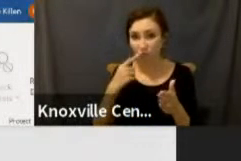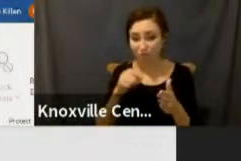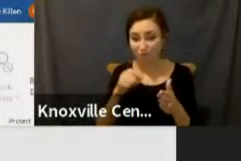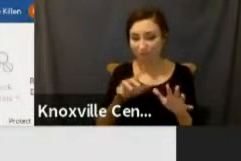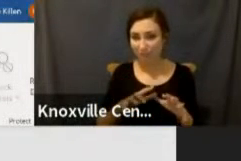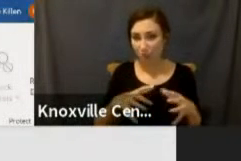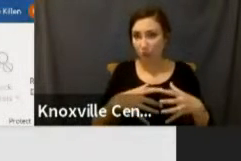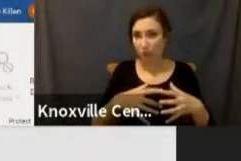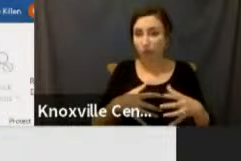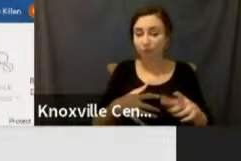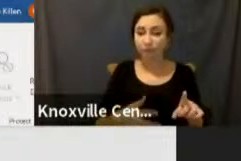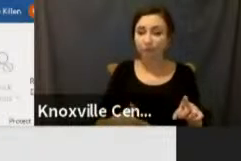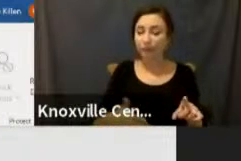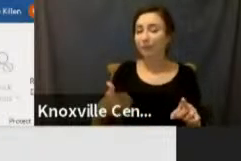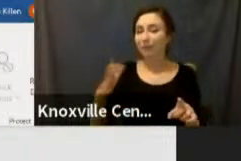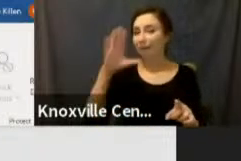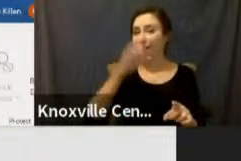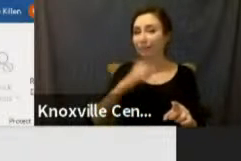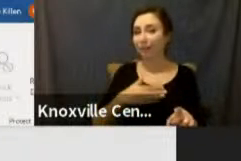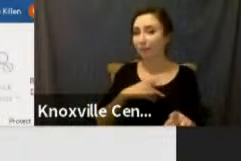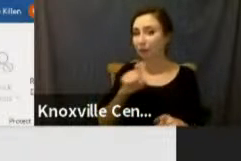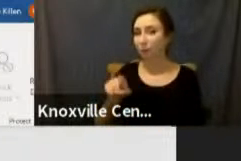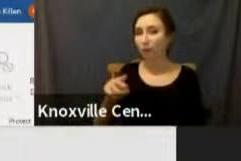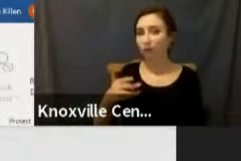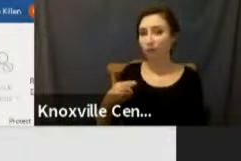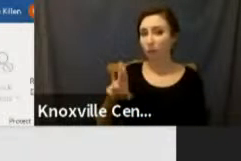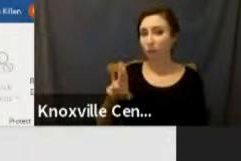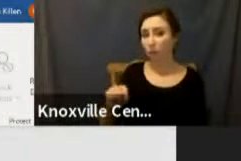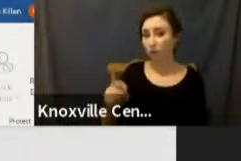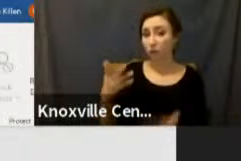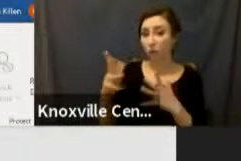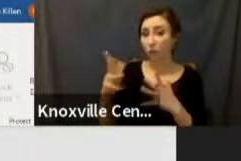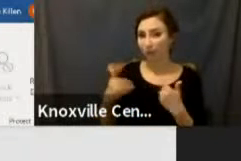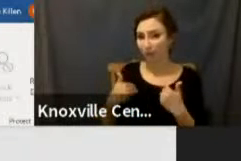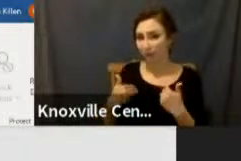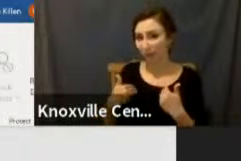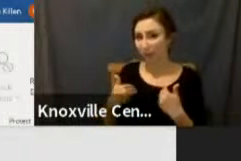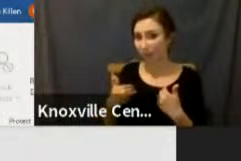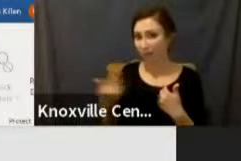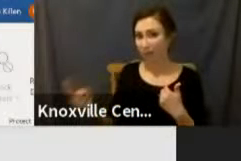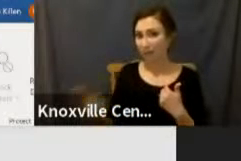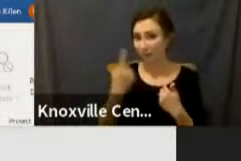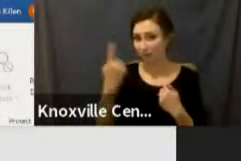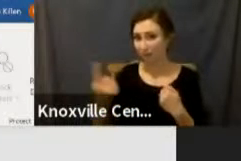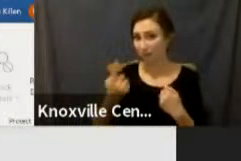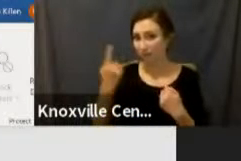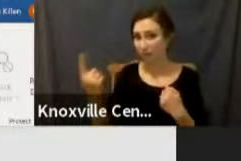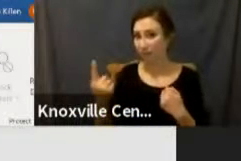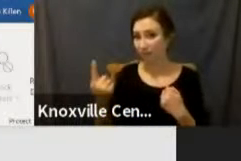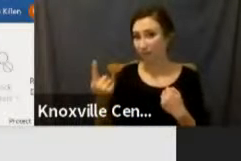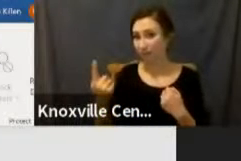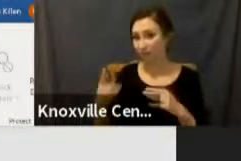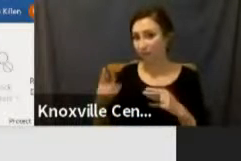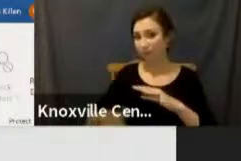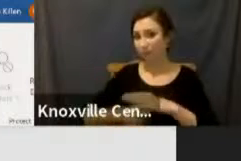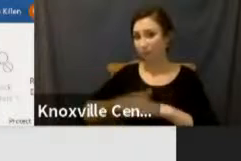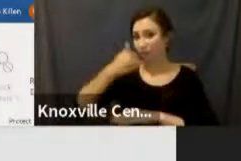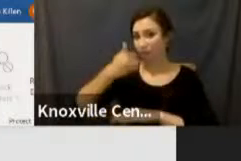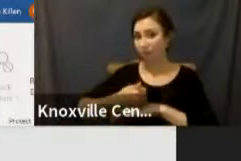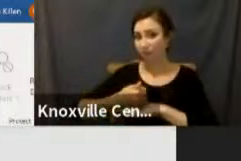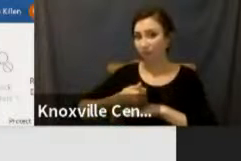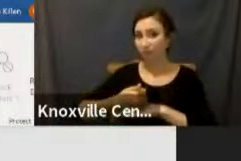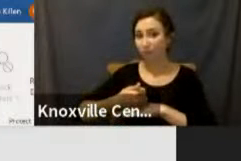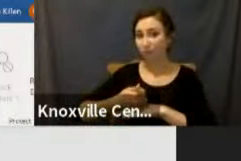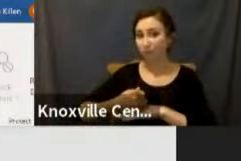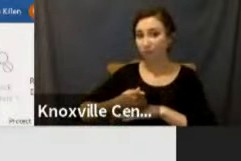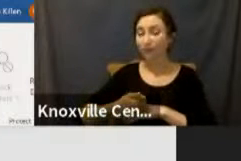But I guess my question is there something in place specifically for